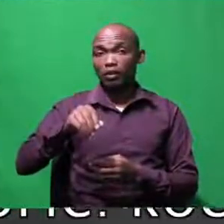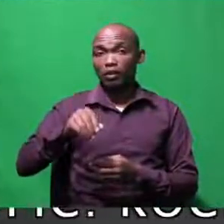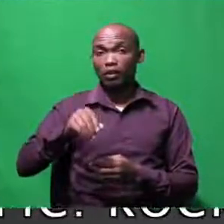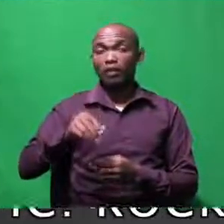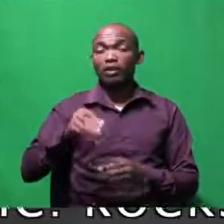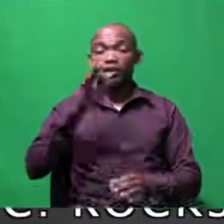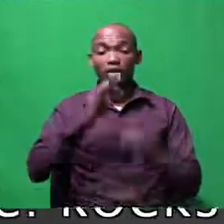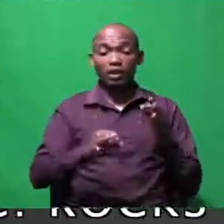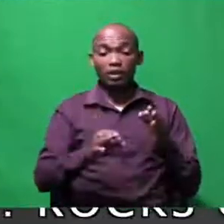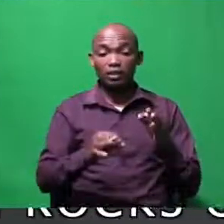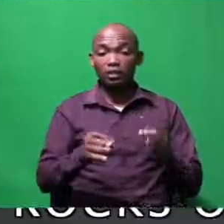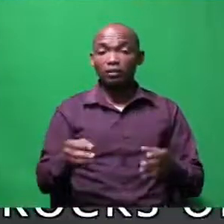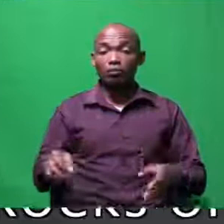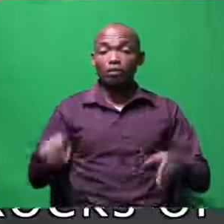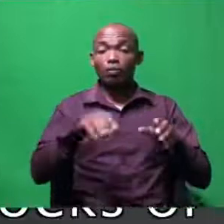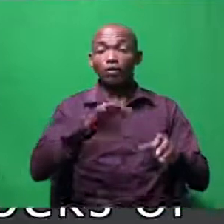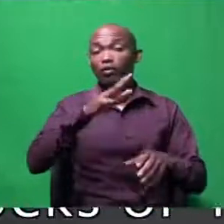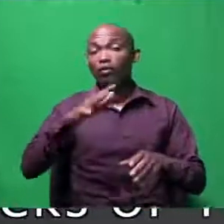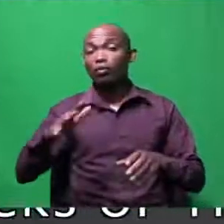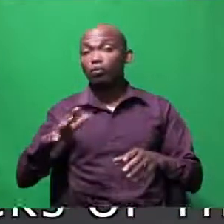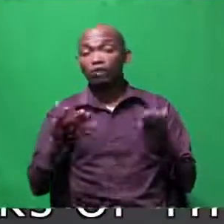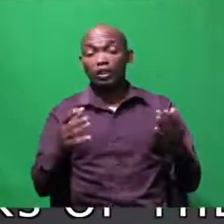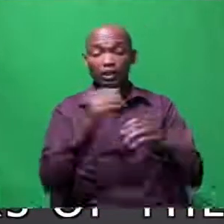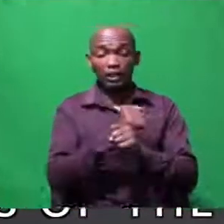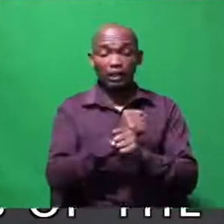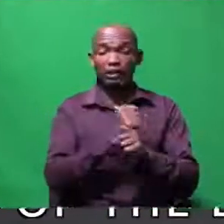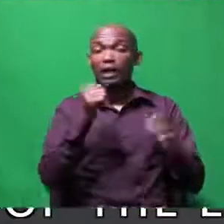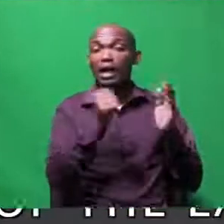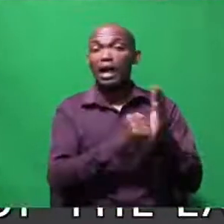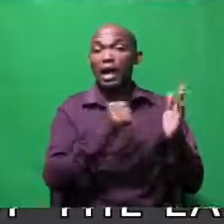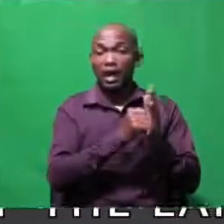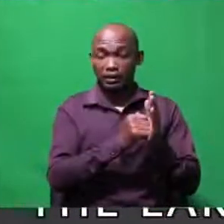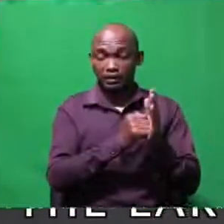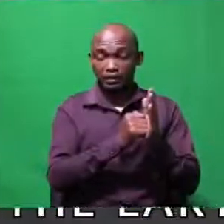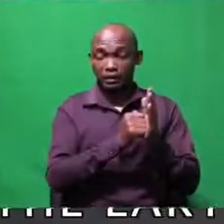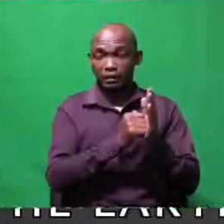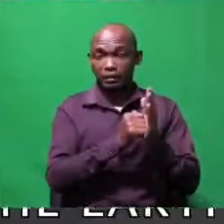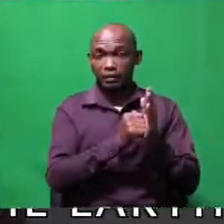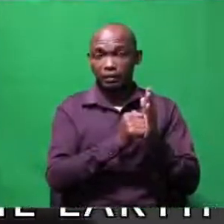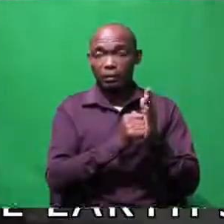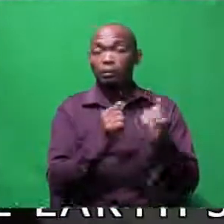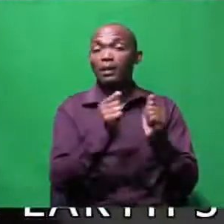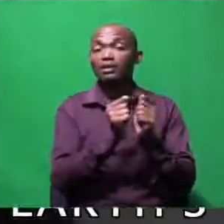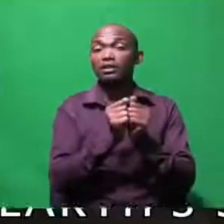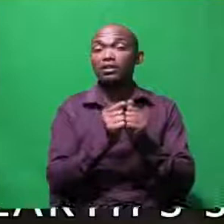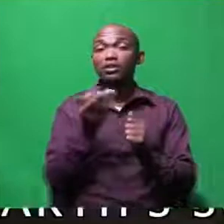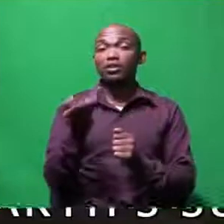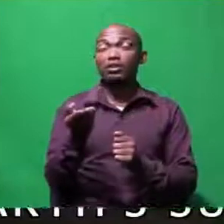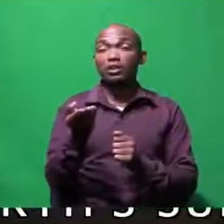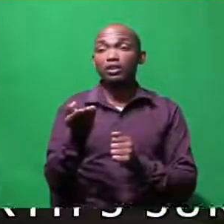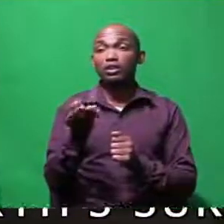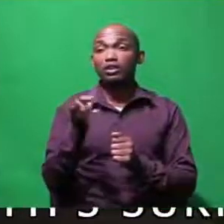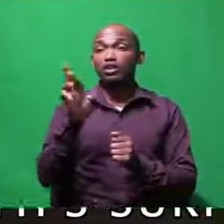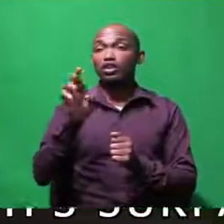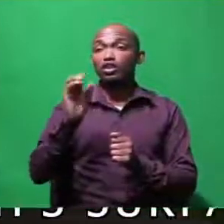getting water, can be compacted together to make the hard material. So this you can say this rock can change